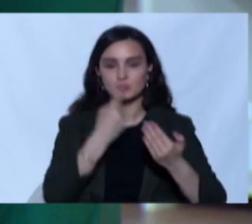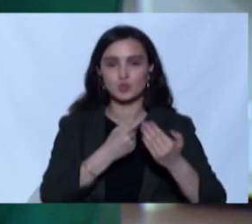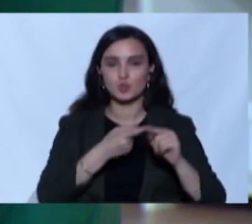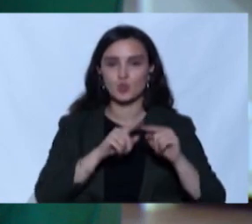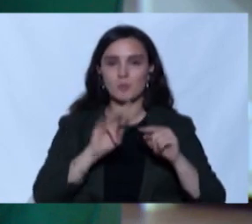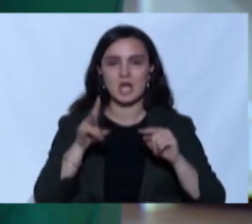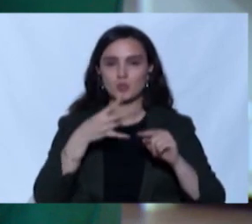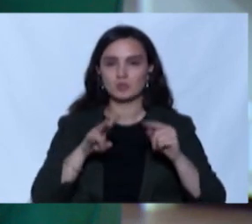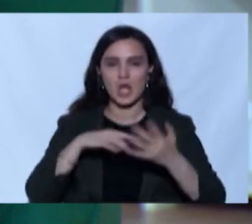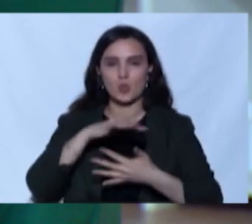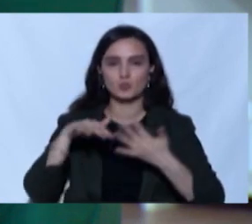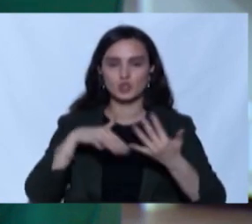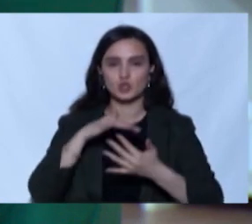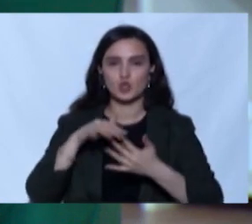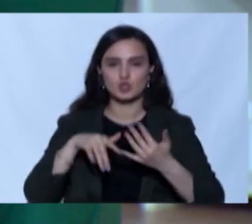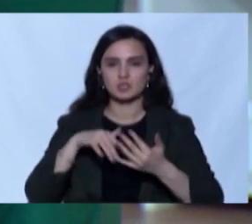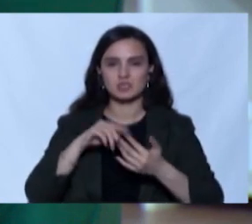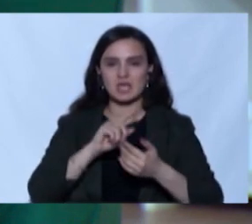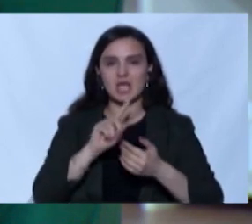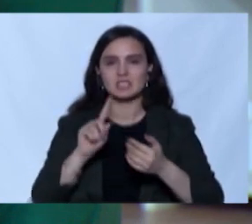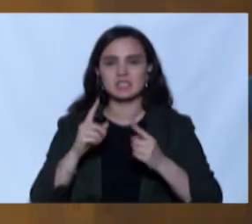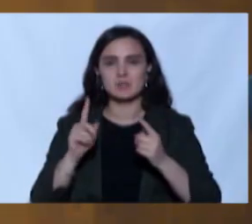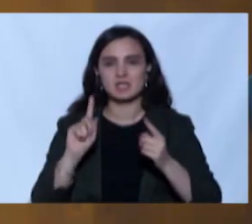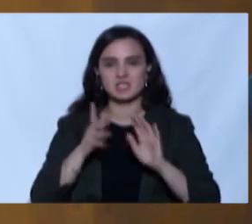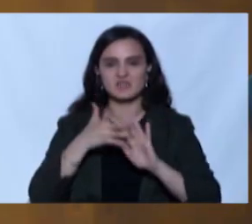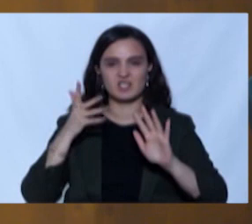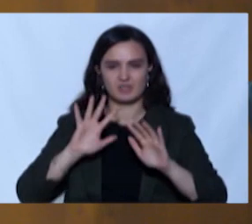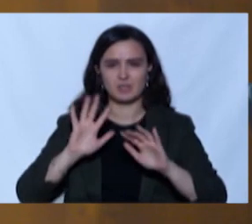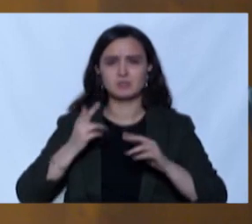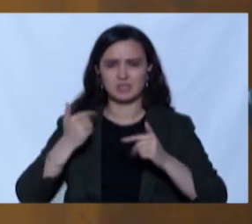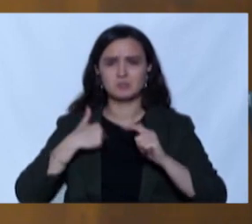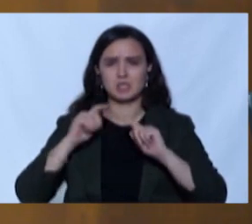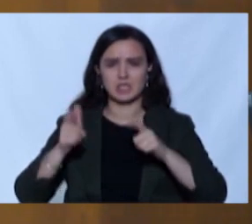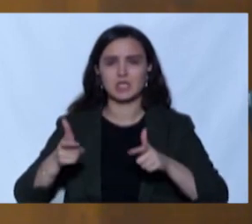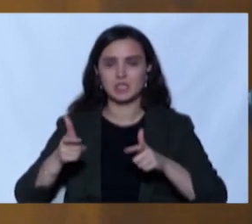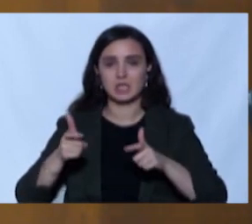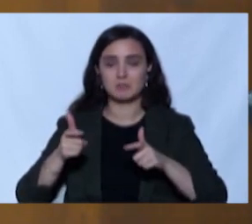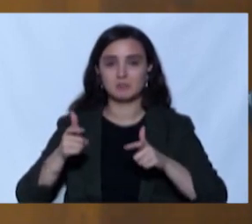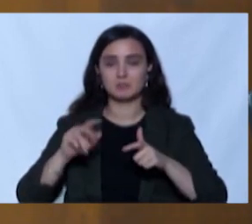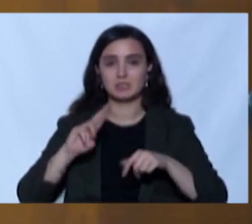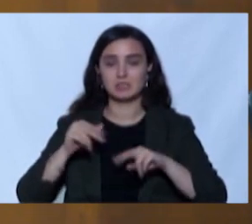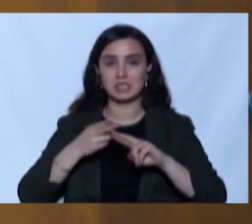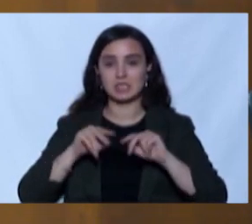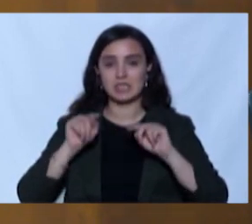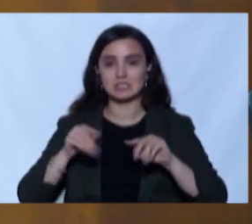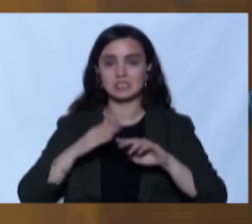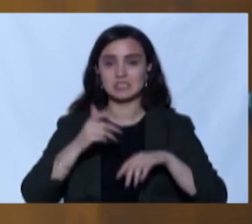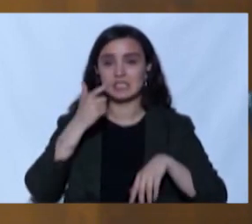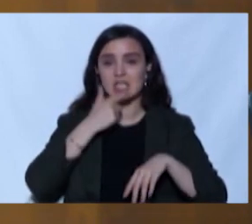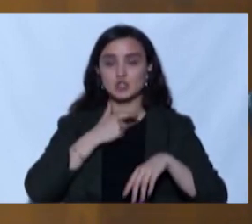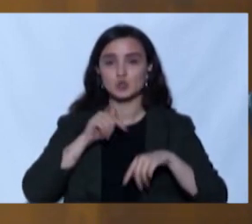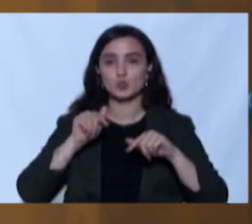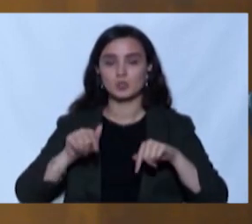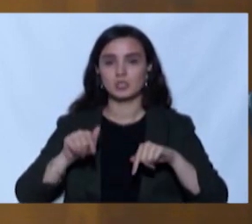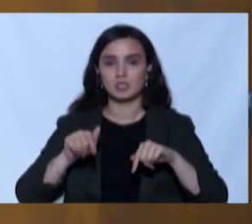with those things that we do not understand. I would agree, and it is a classic tale precisely for